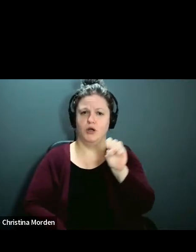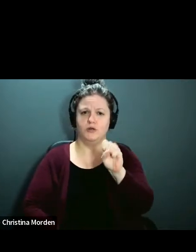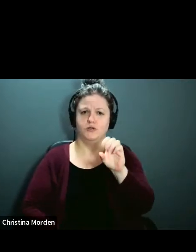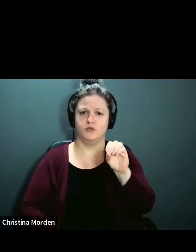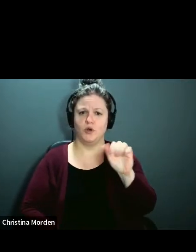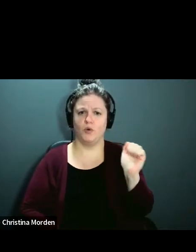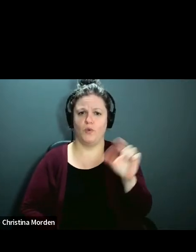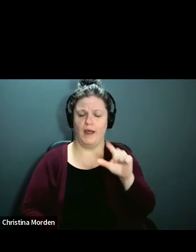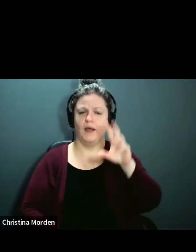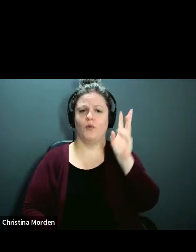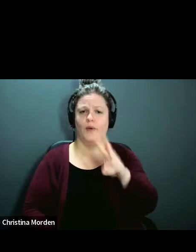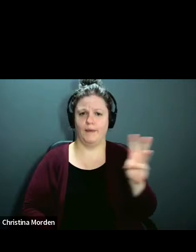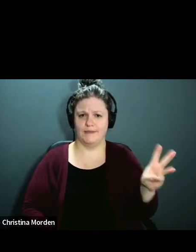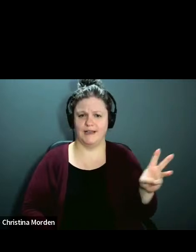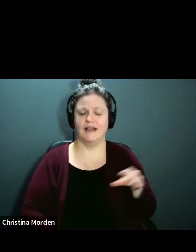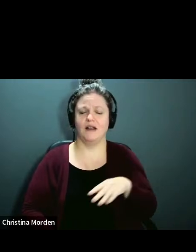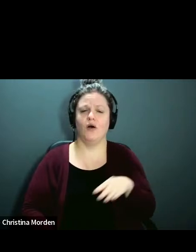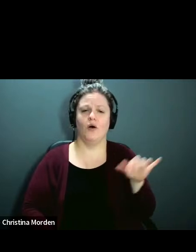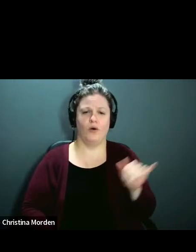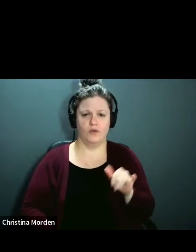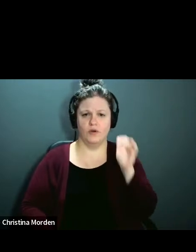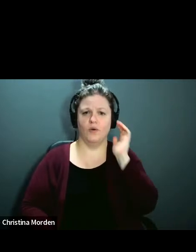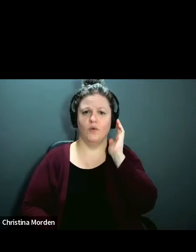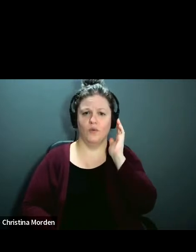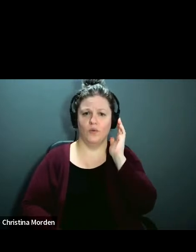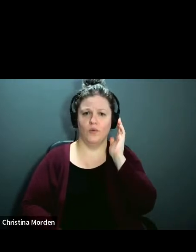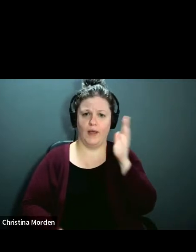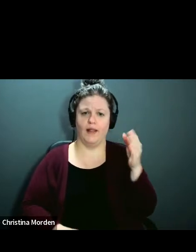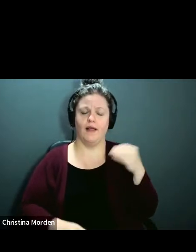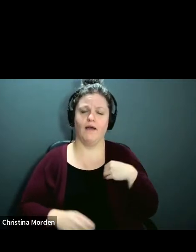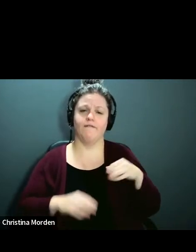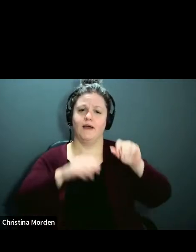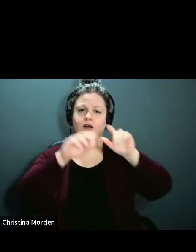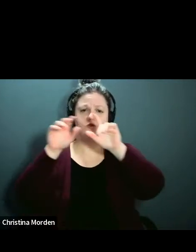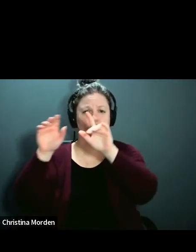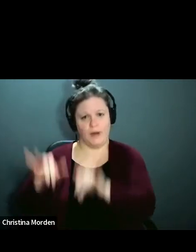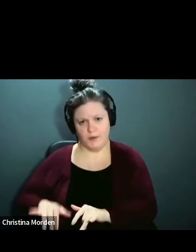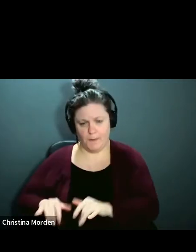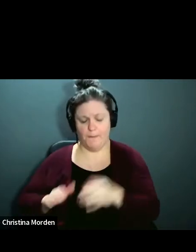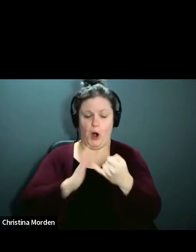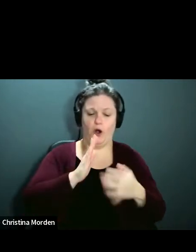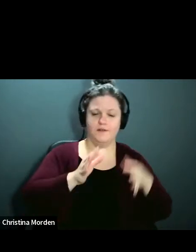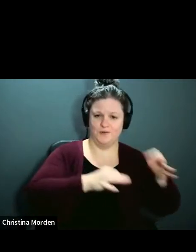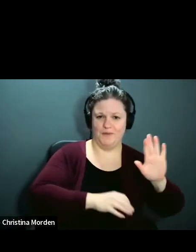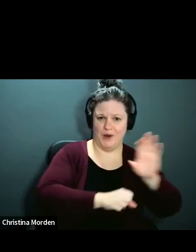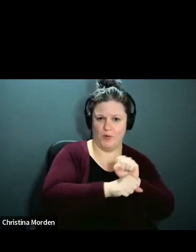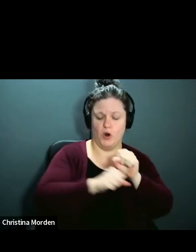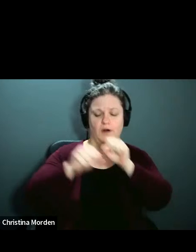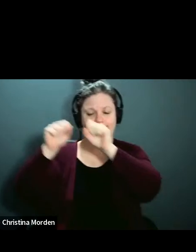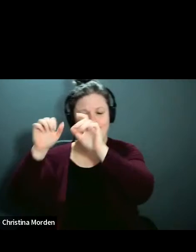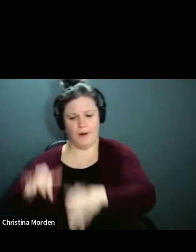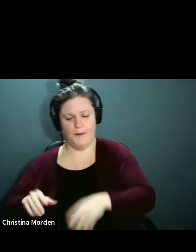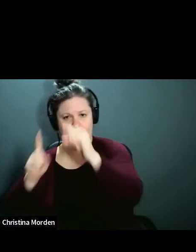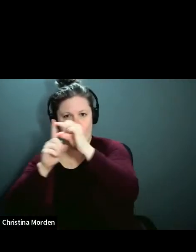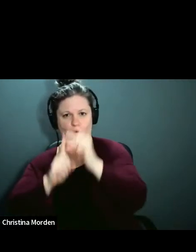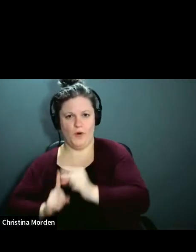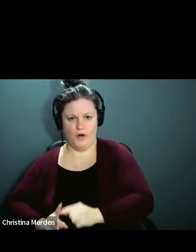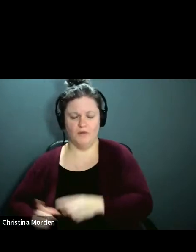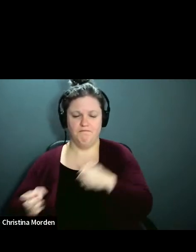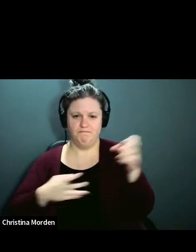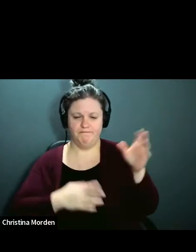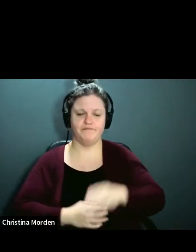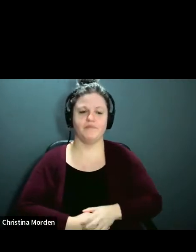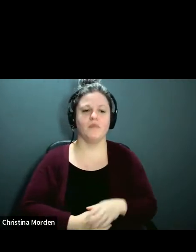there but there will also there's also a transcript as well if the artists describing their work um moving matter between rock and stone